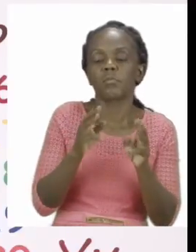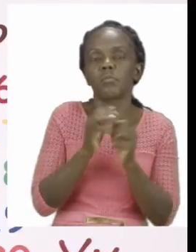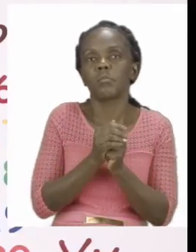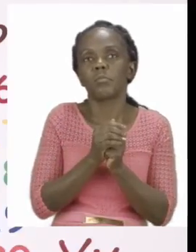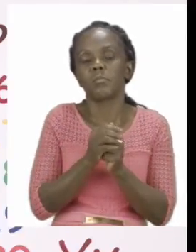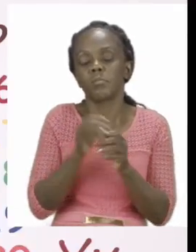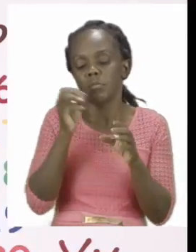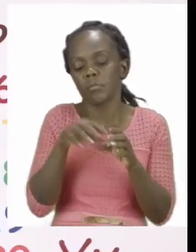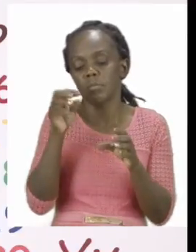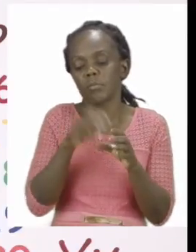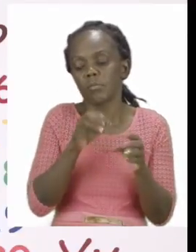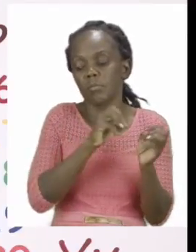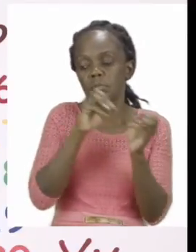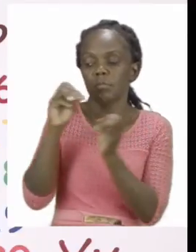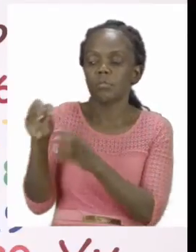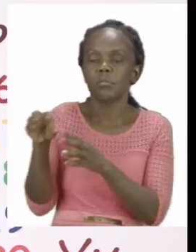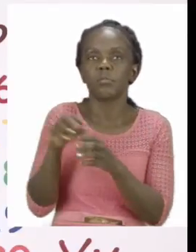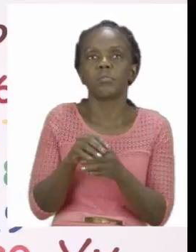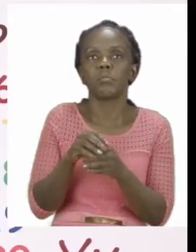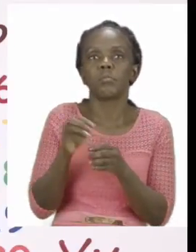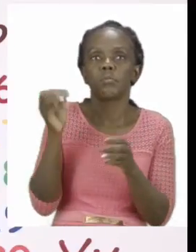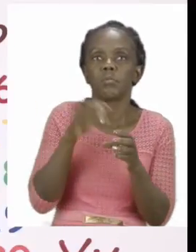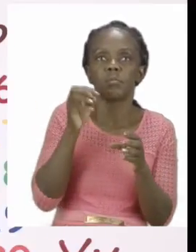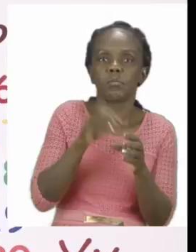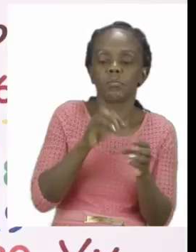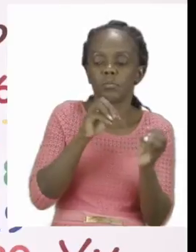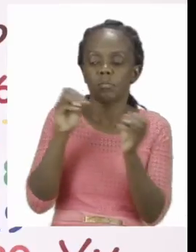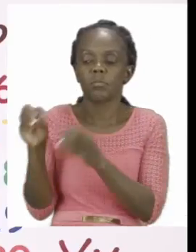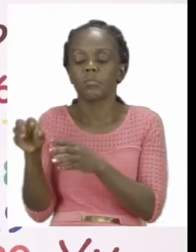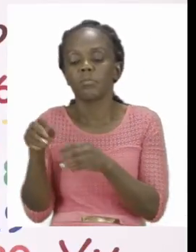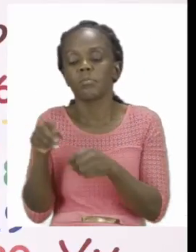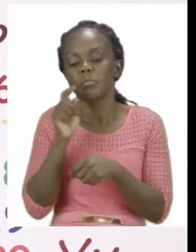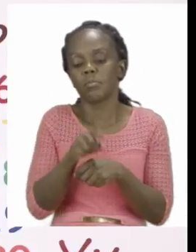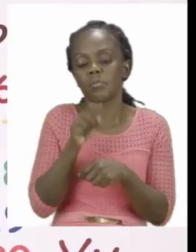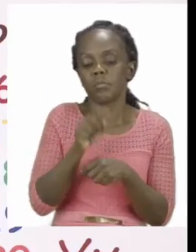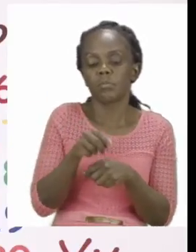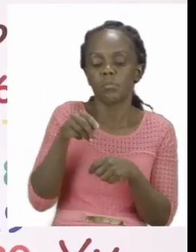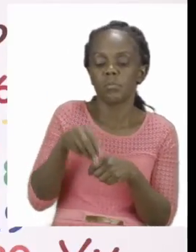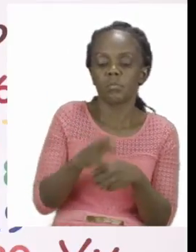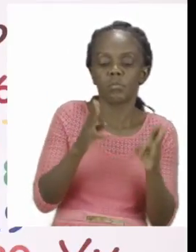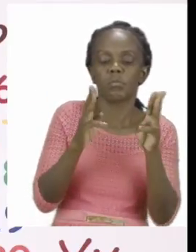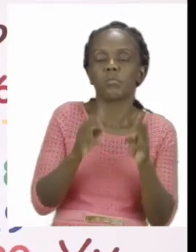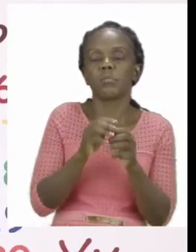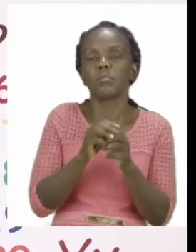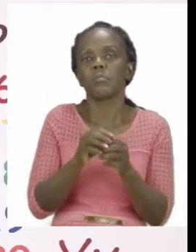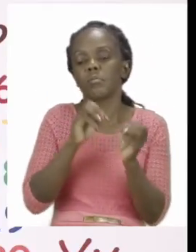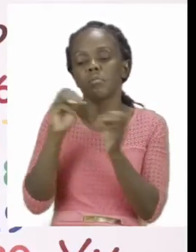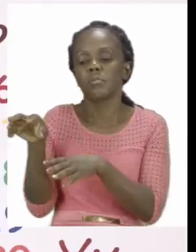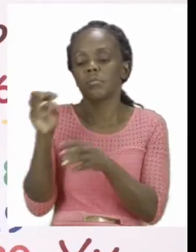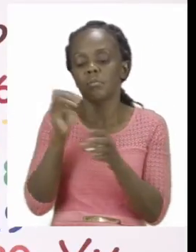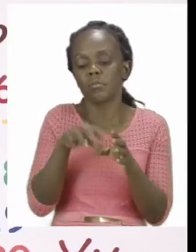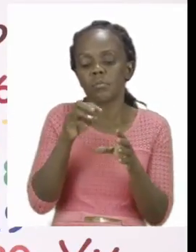the rubbish, throw the rubbish, throw the rubbish. This is the way we throw